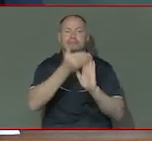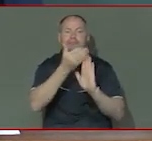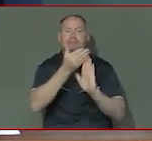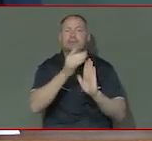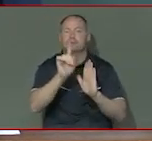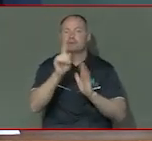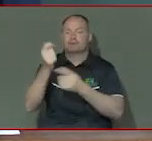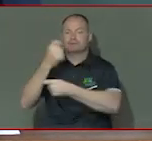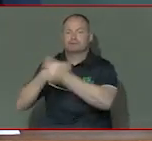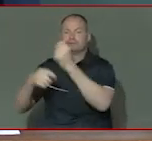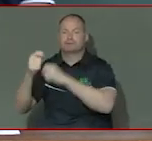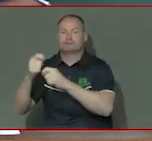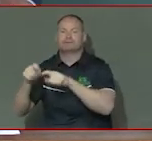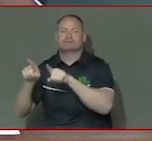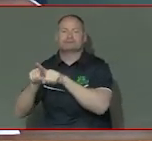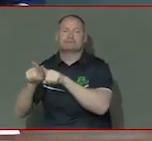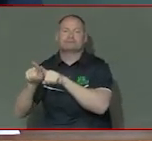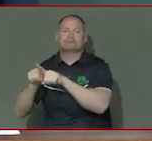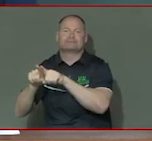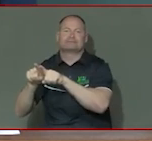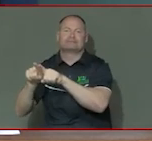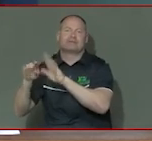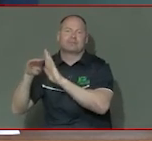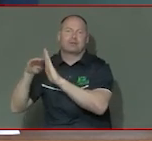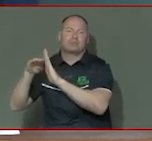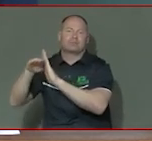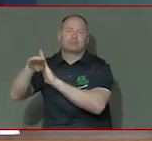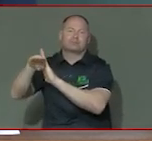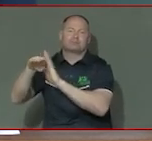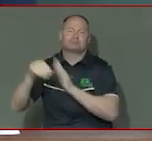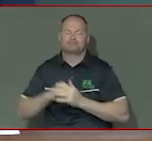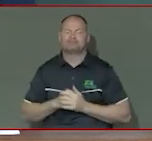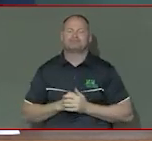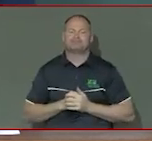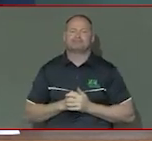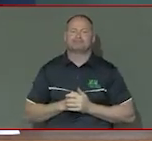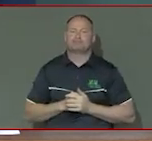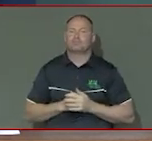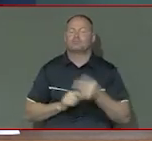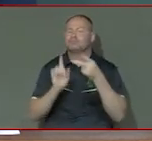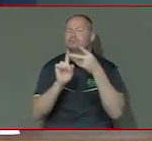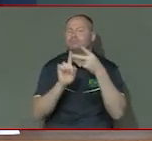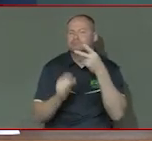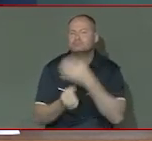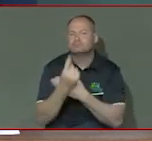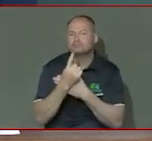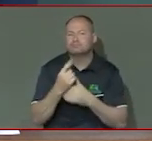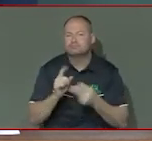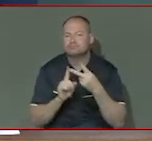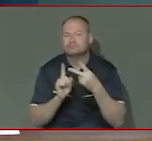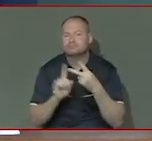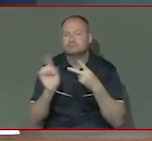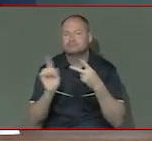stayed the same, more or less the same. Or what can also happen?